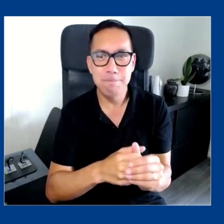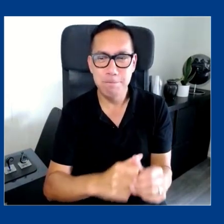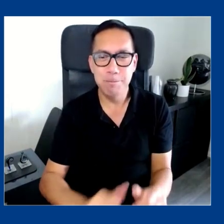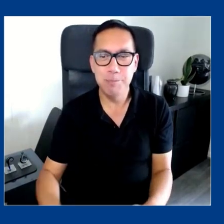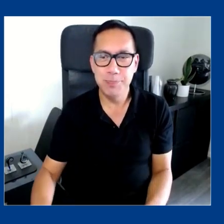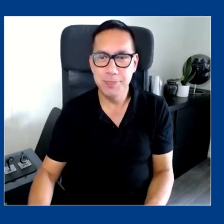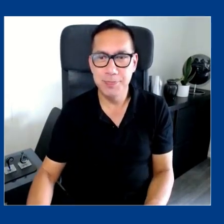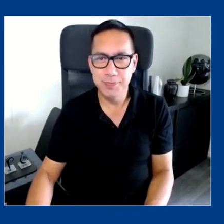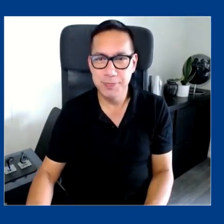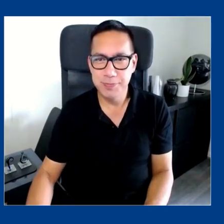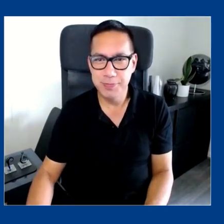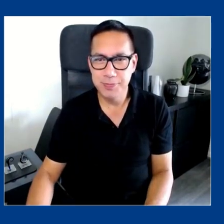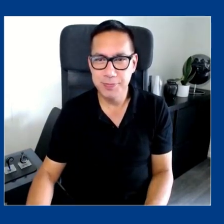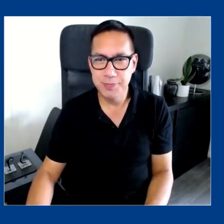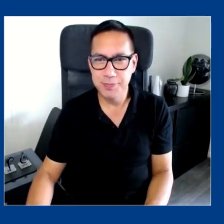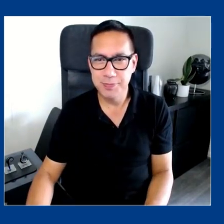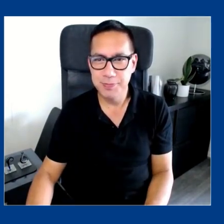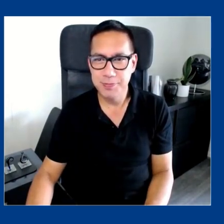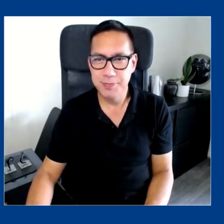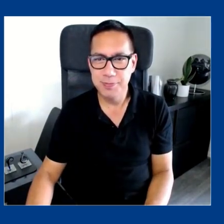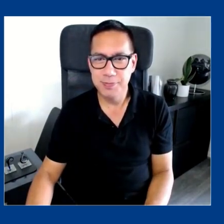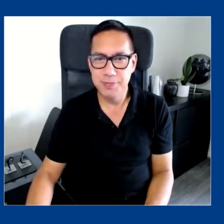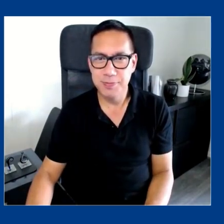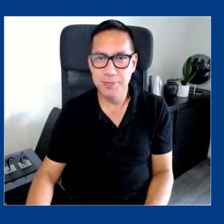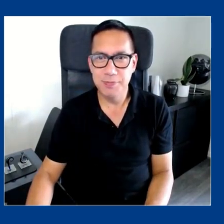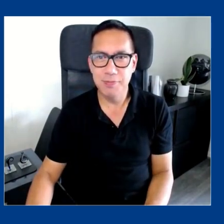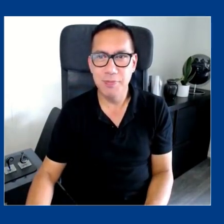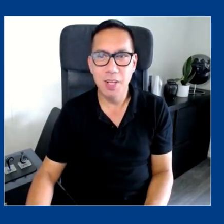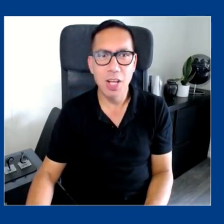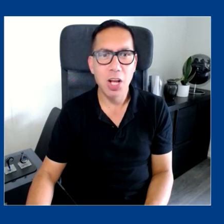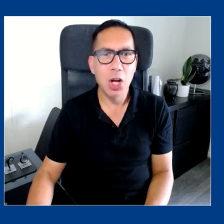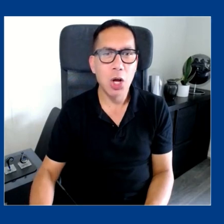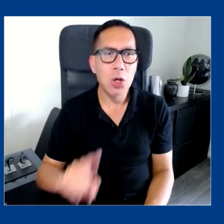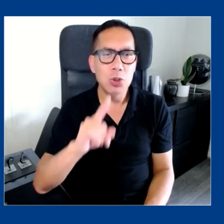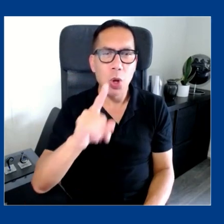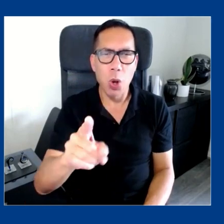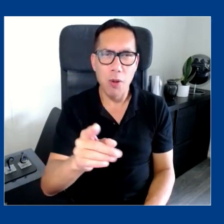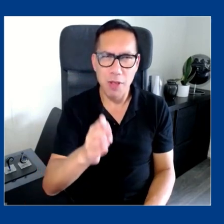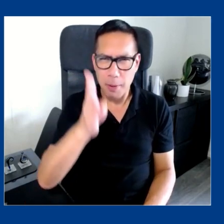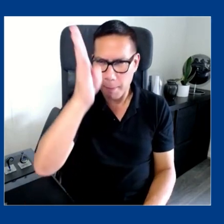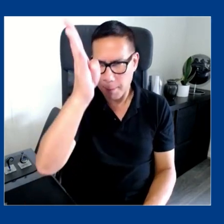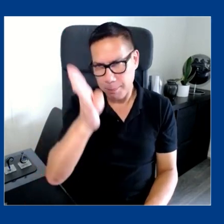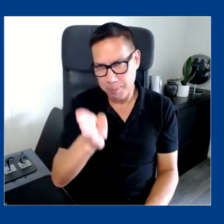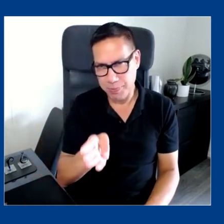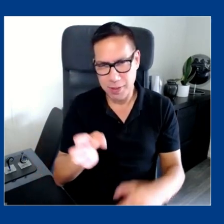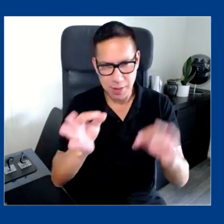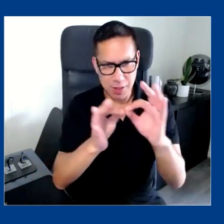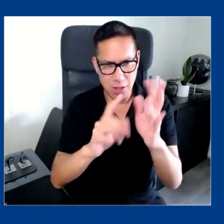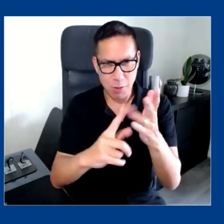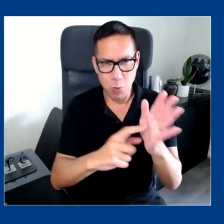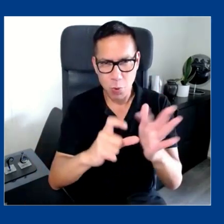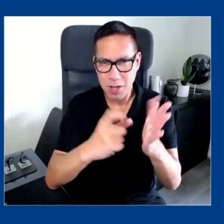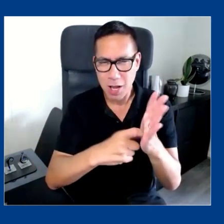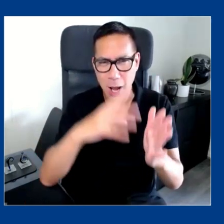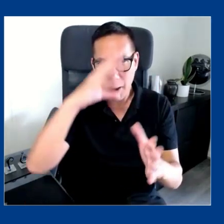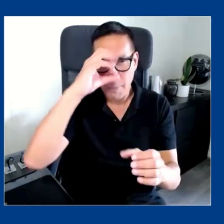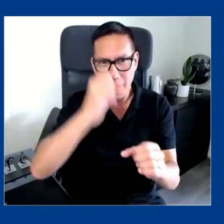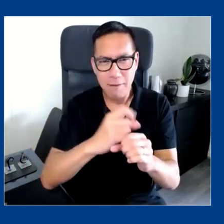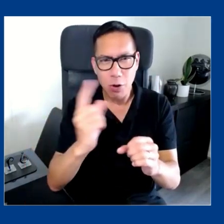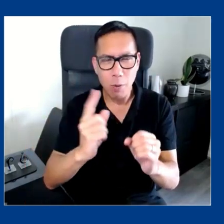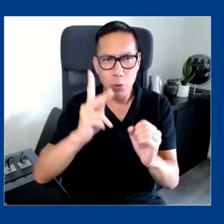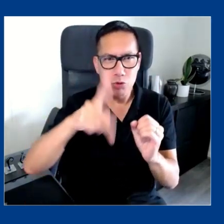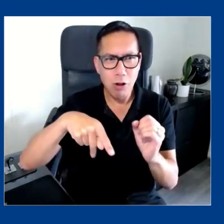So that border was established, I believe, by the Portuguese many hundreds of years ago. Is that correct?